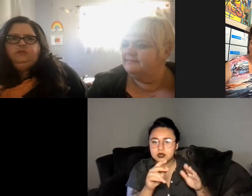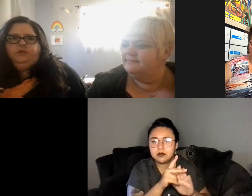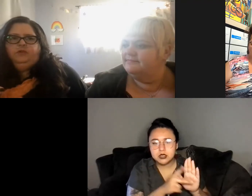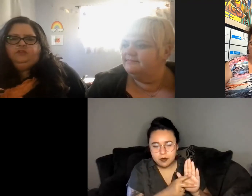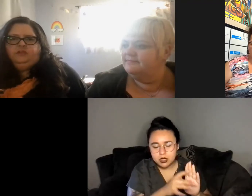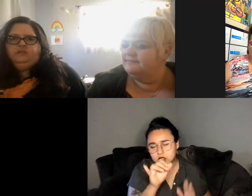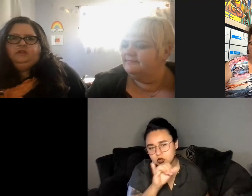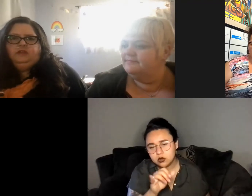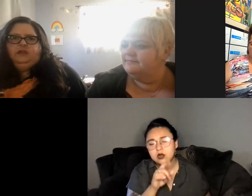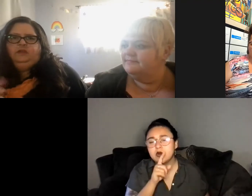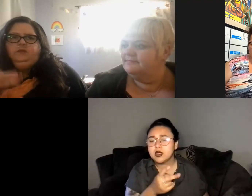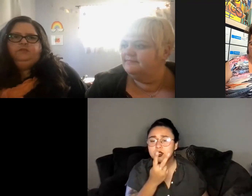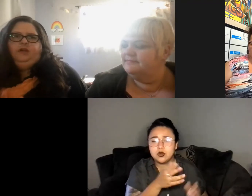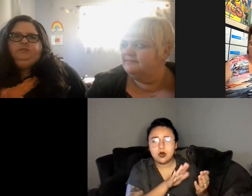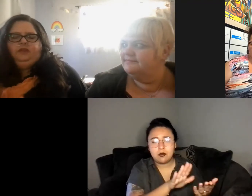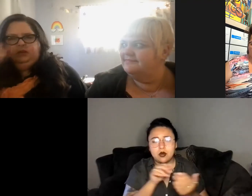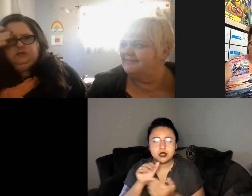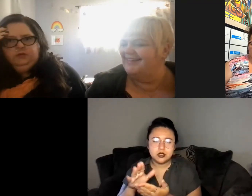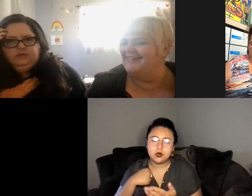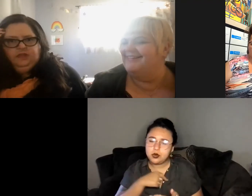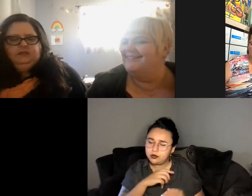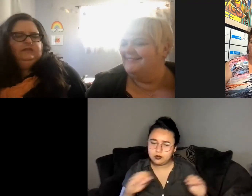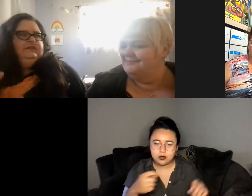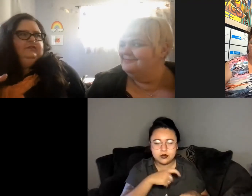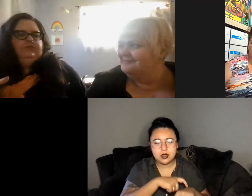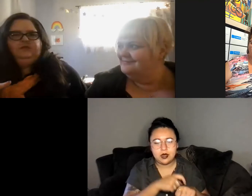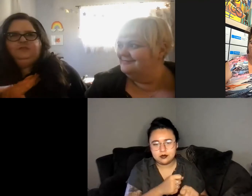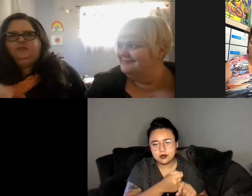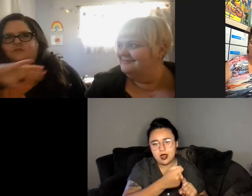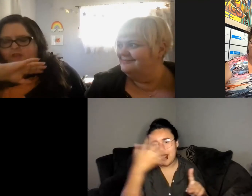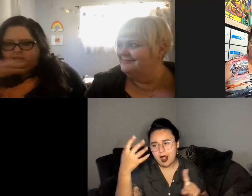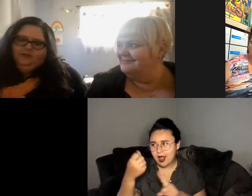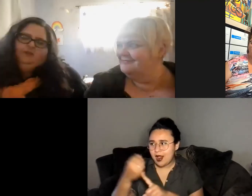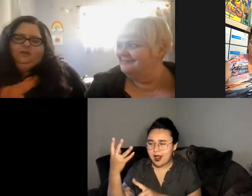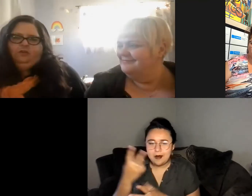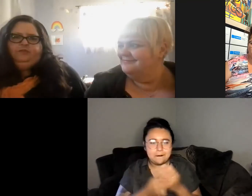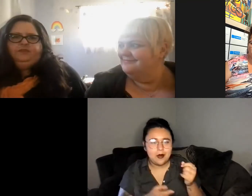Those two approaches, and I know we don't have time to like go into that in detail, of course, because those are